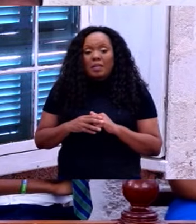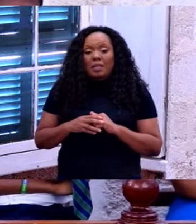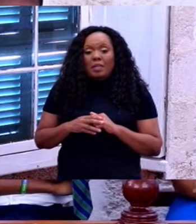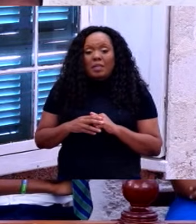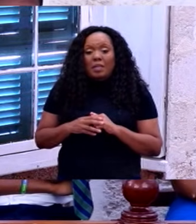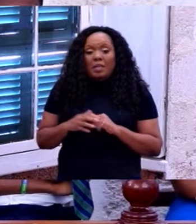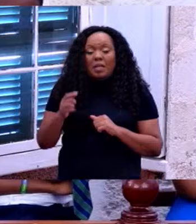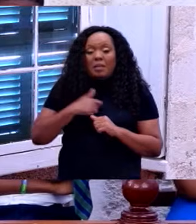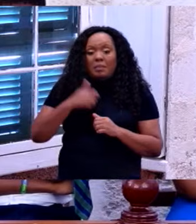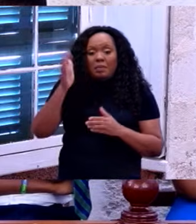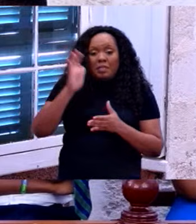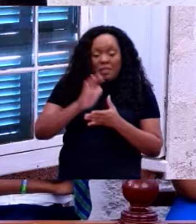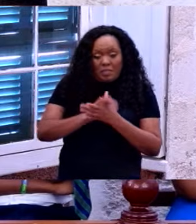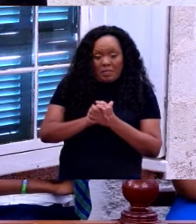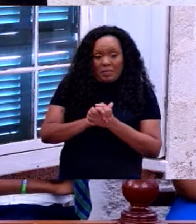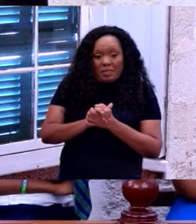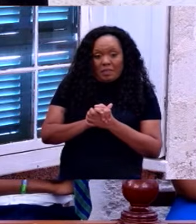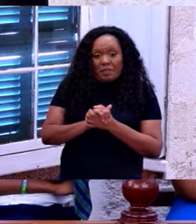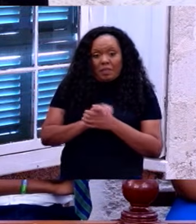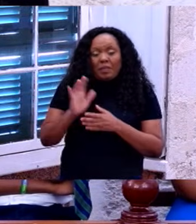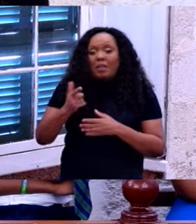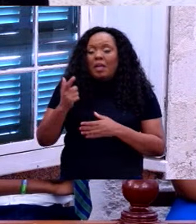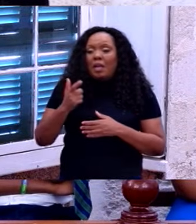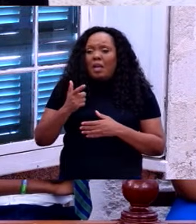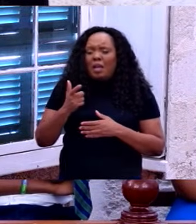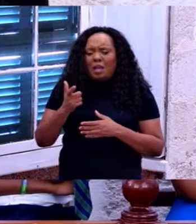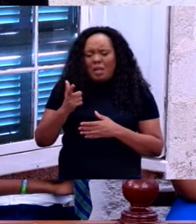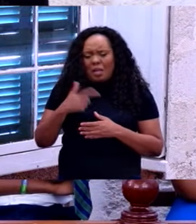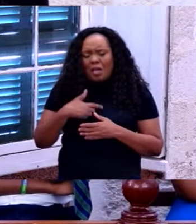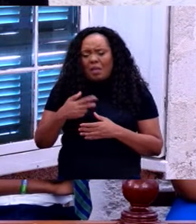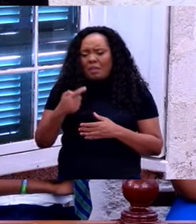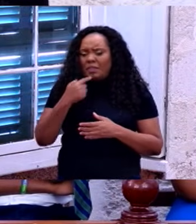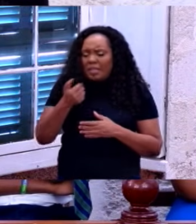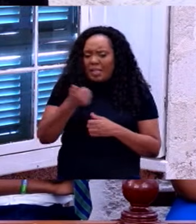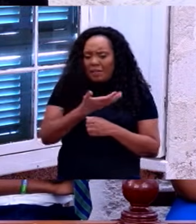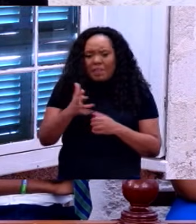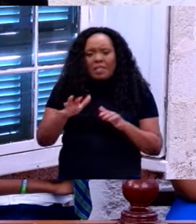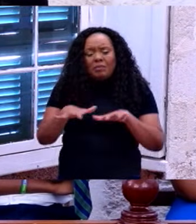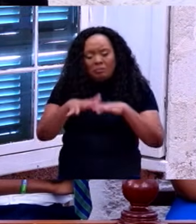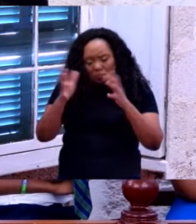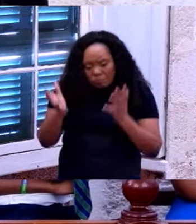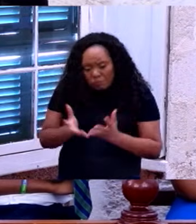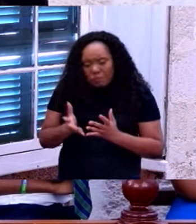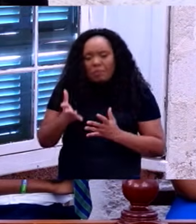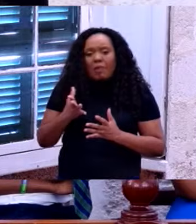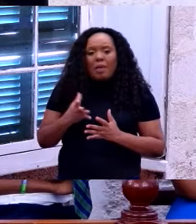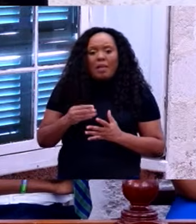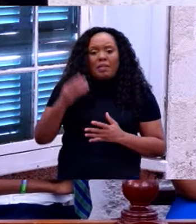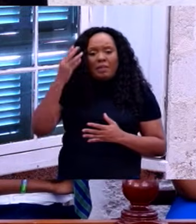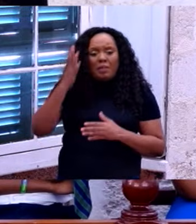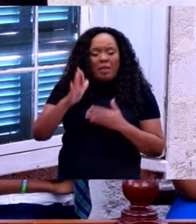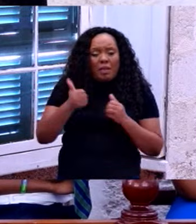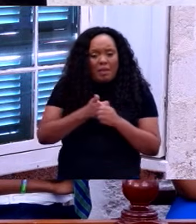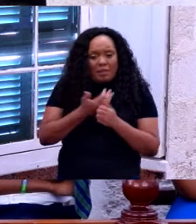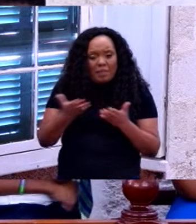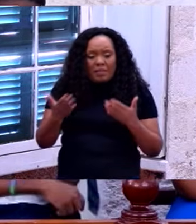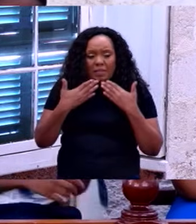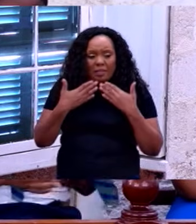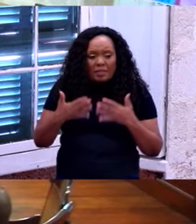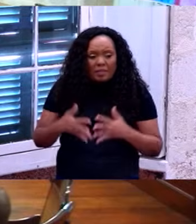ethos, and I urge the government to consider the representations made from that aspect. I thank you, Mr.